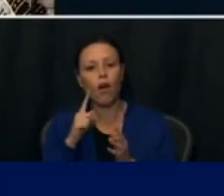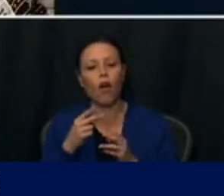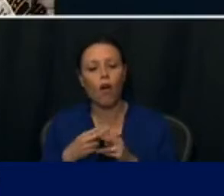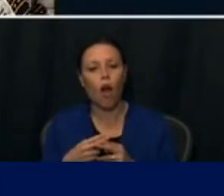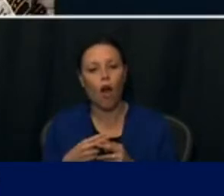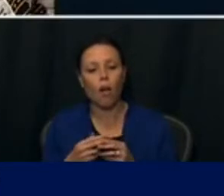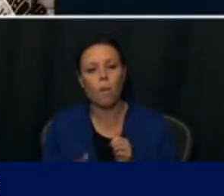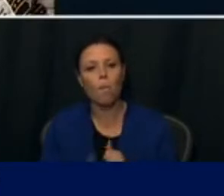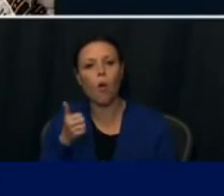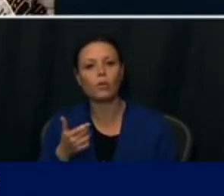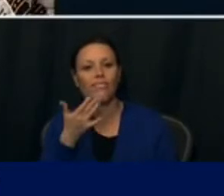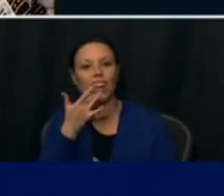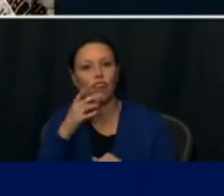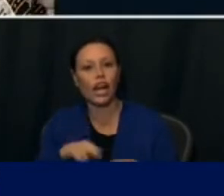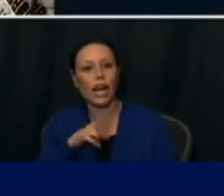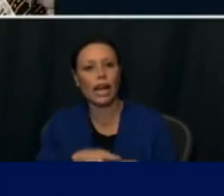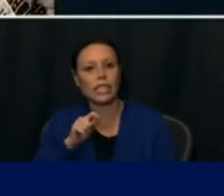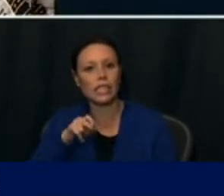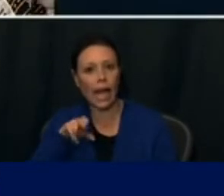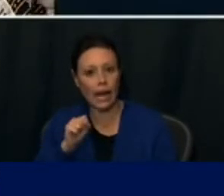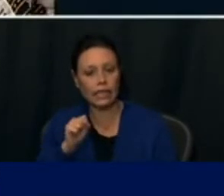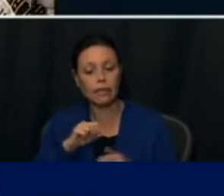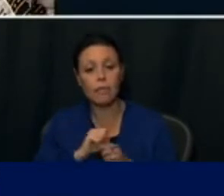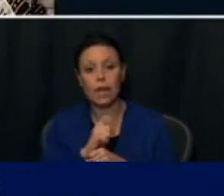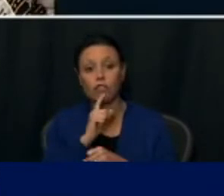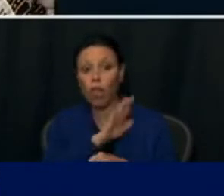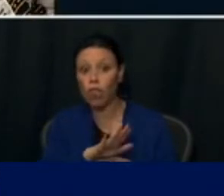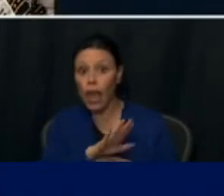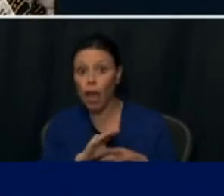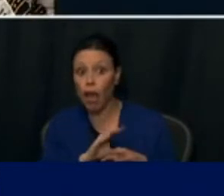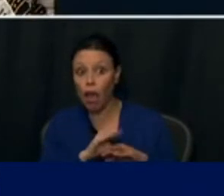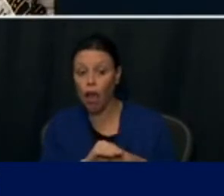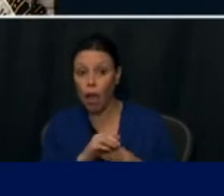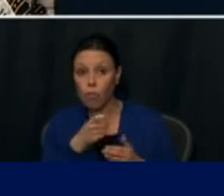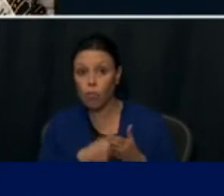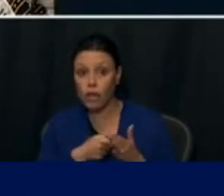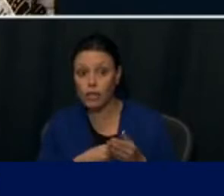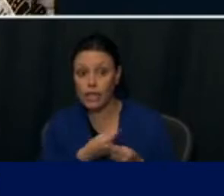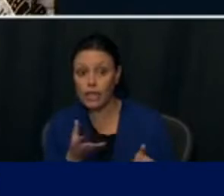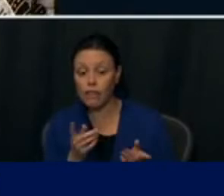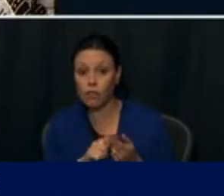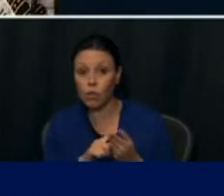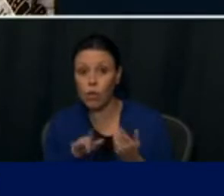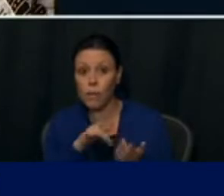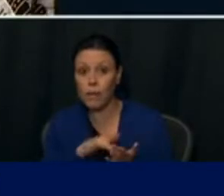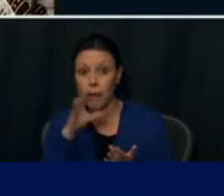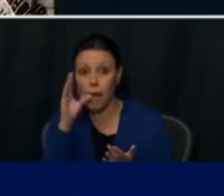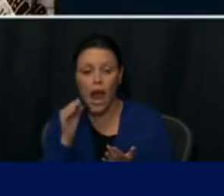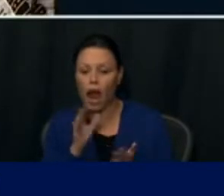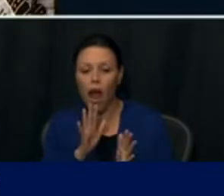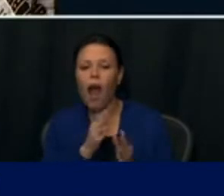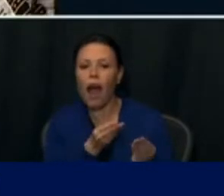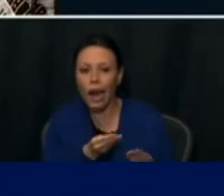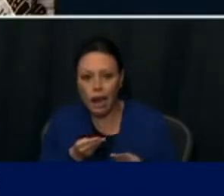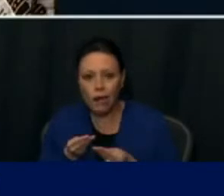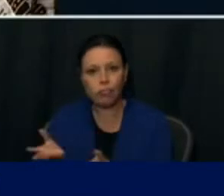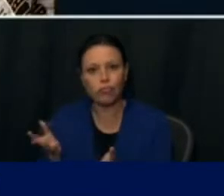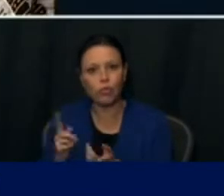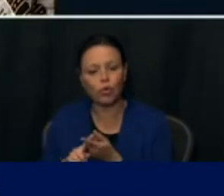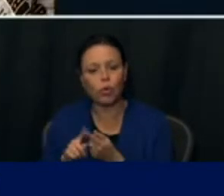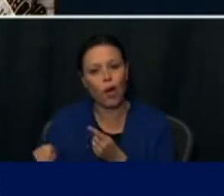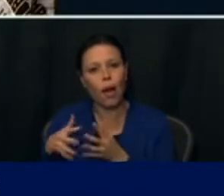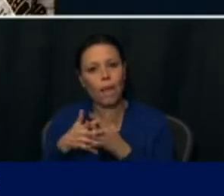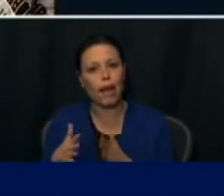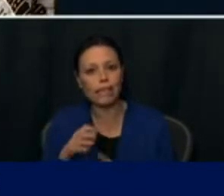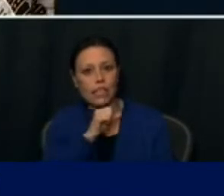nation status and for ensuring that the discount prices that big farmer was giving to middlemen would get passed on to America's seniors at the